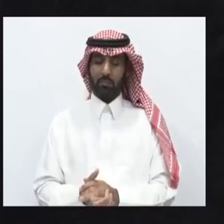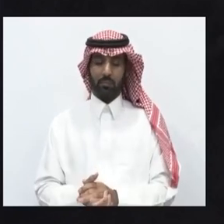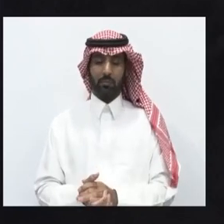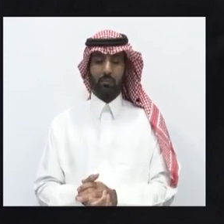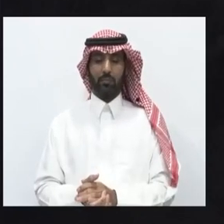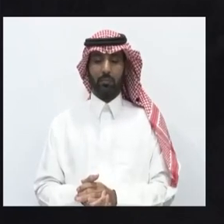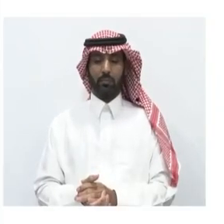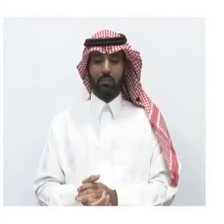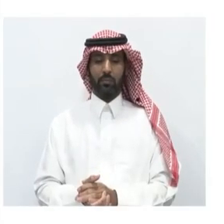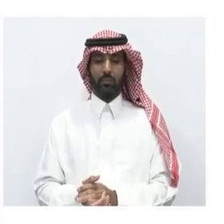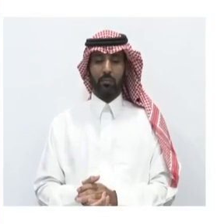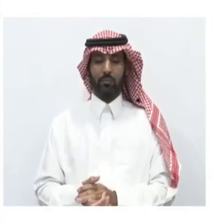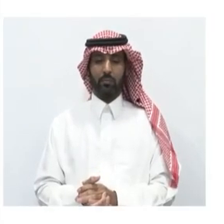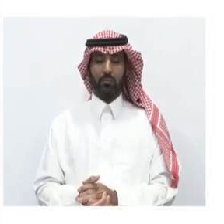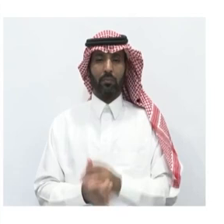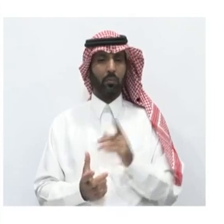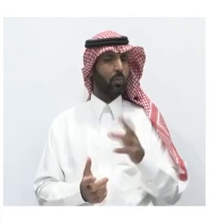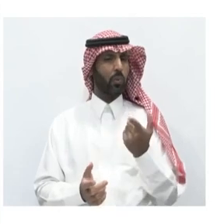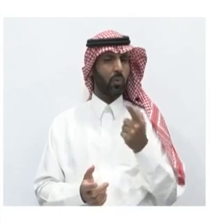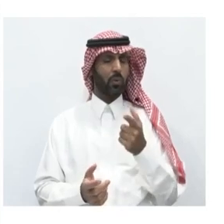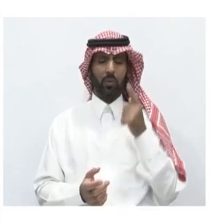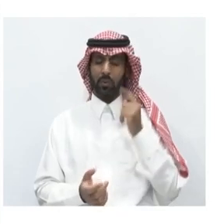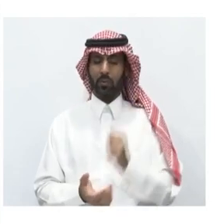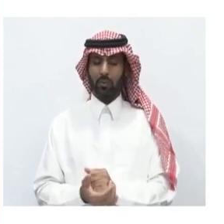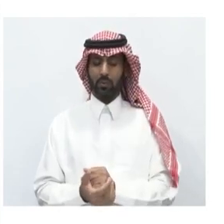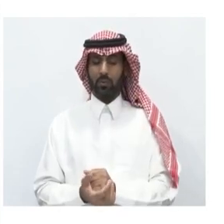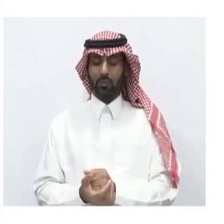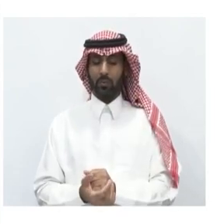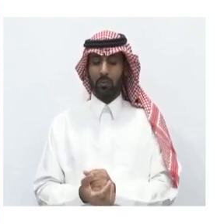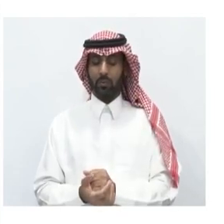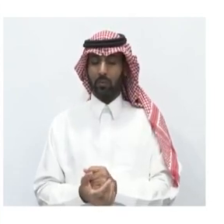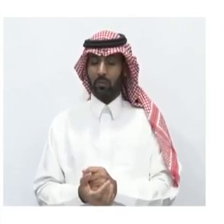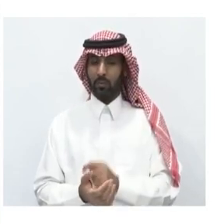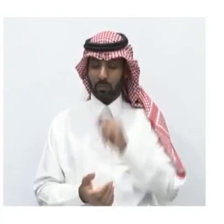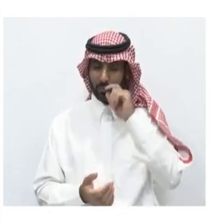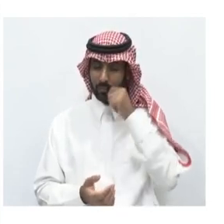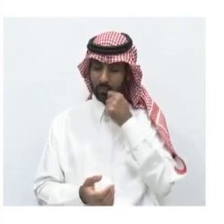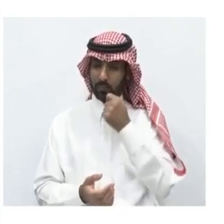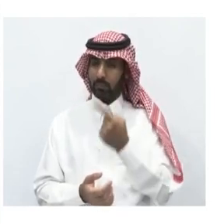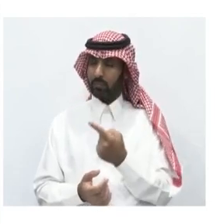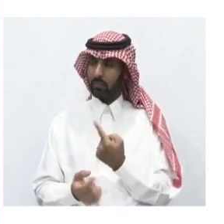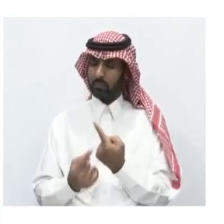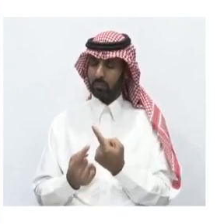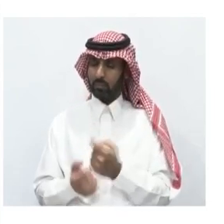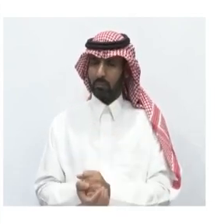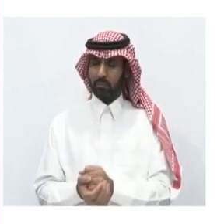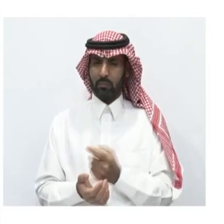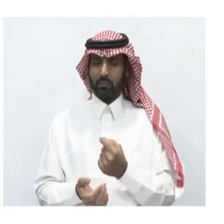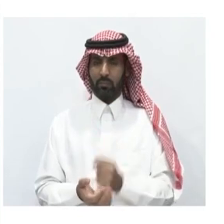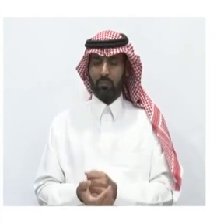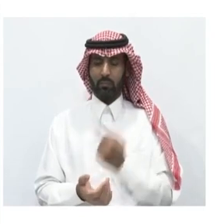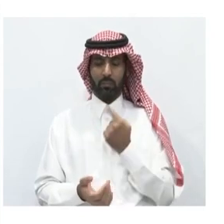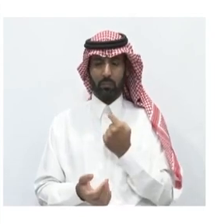about something. So what's your opinion of the man's request? What is your opinion of the